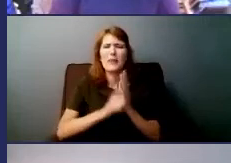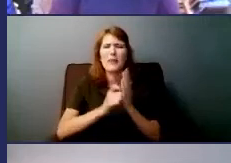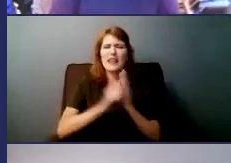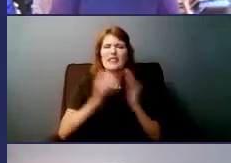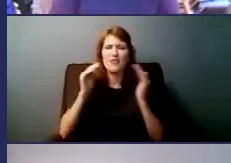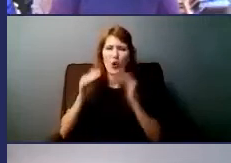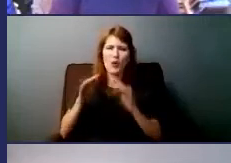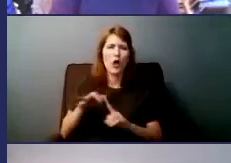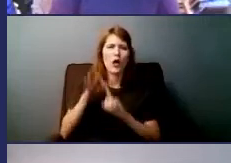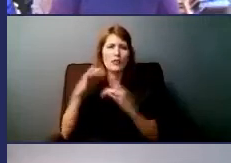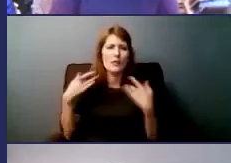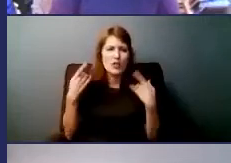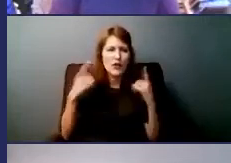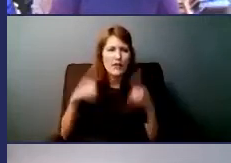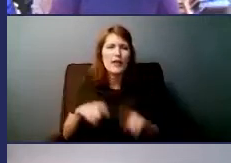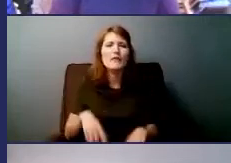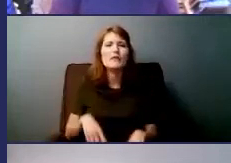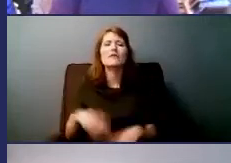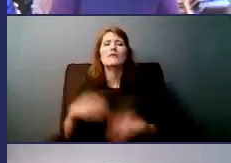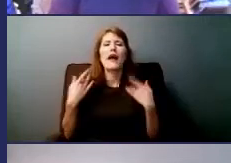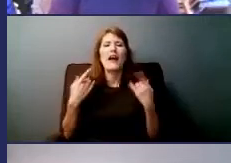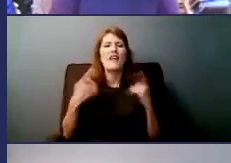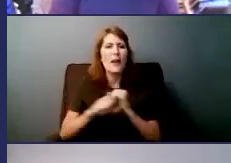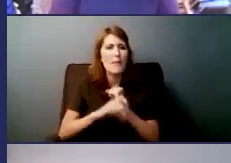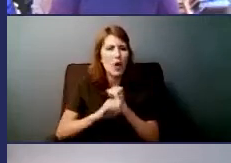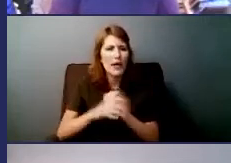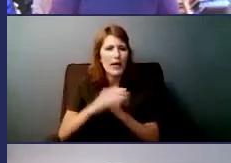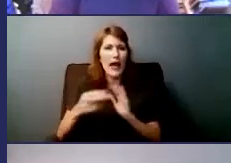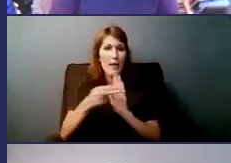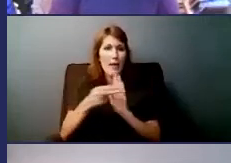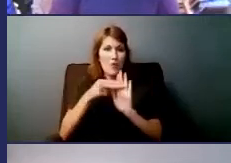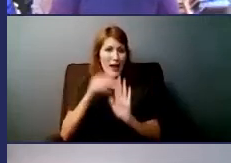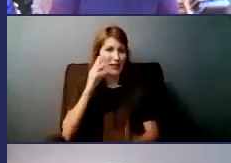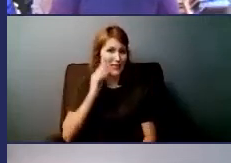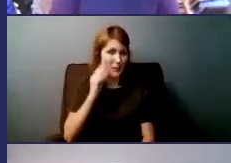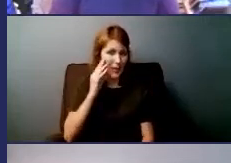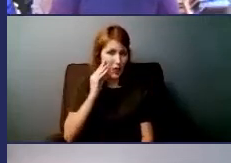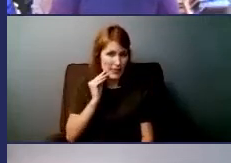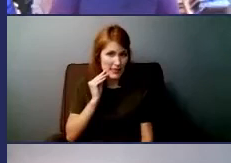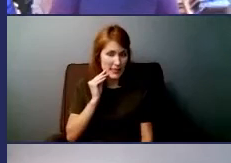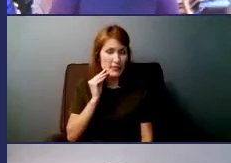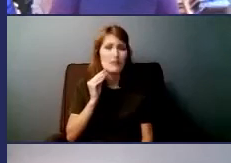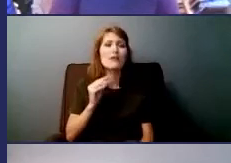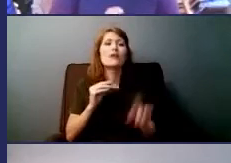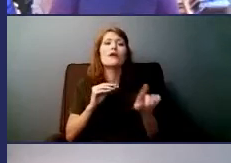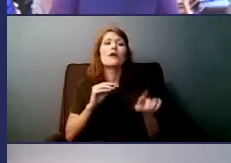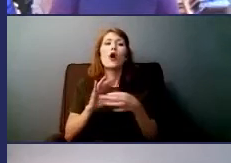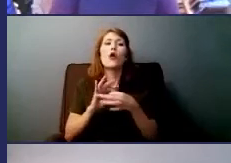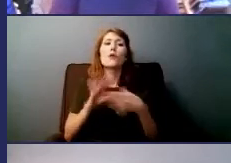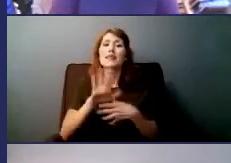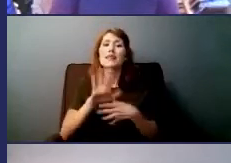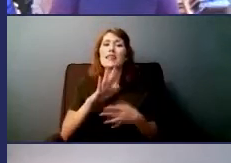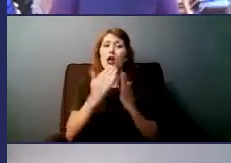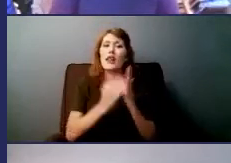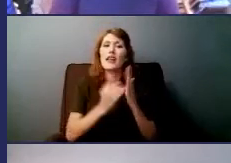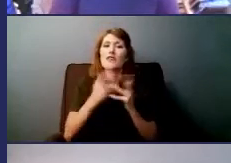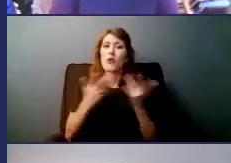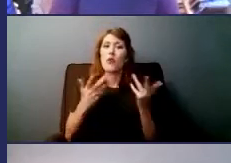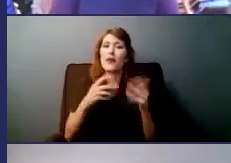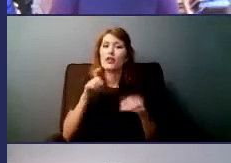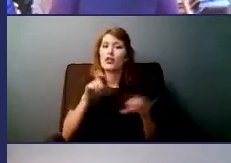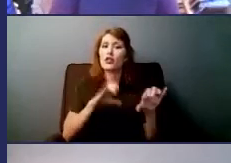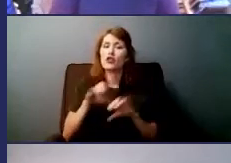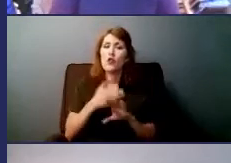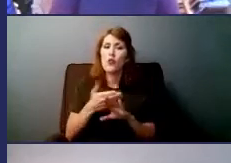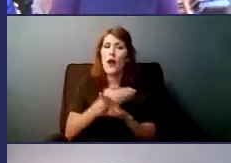events, event marketing, and brand experiences, released their punch list for what you should be doing right before your event is